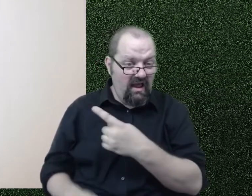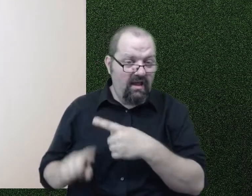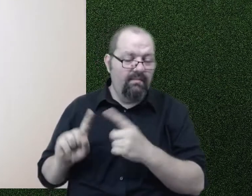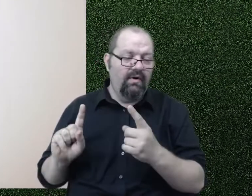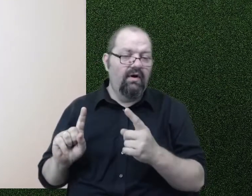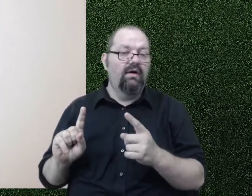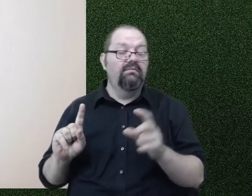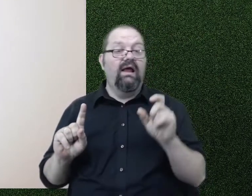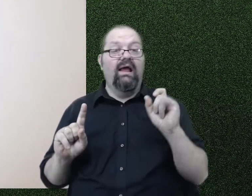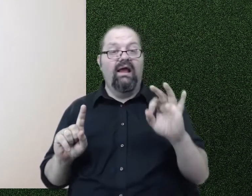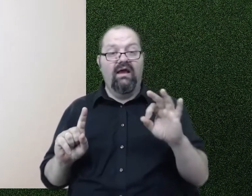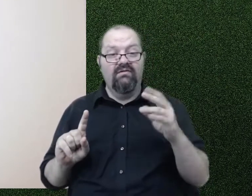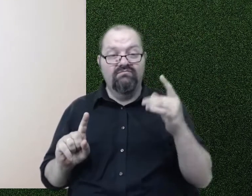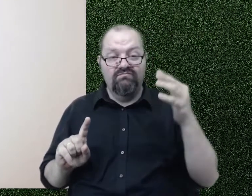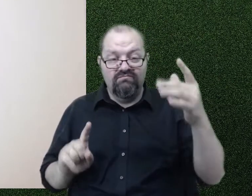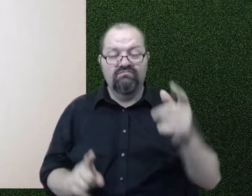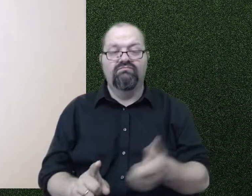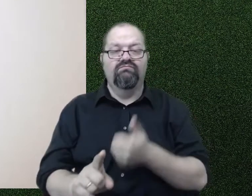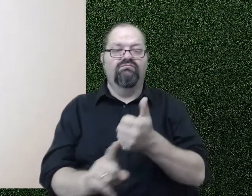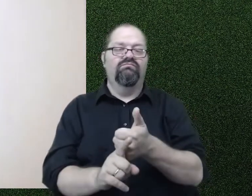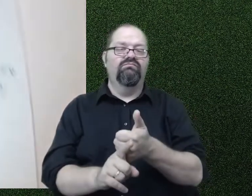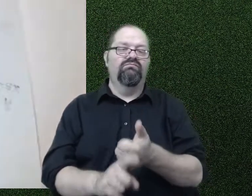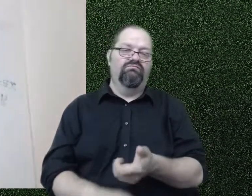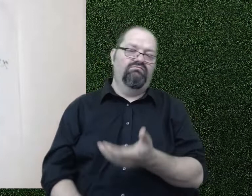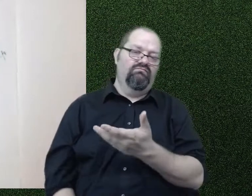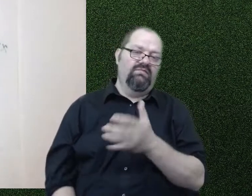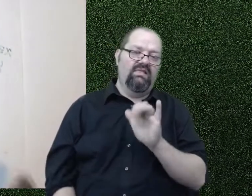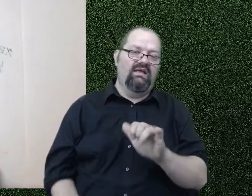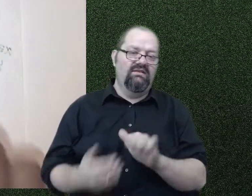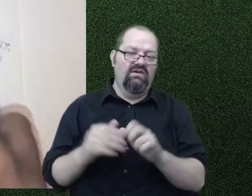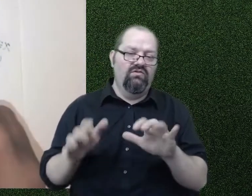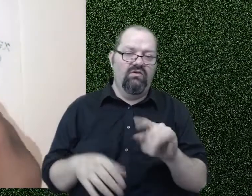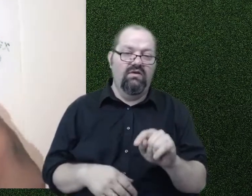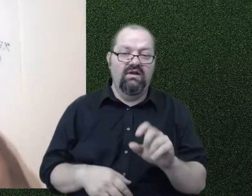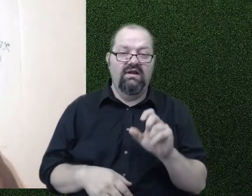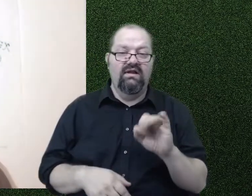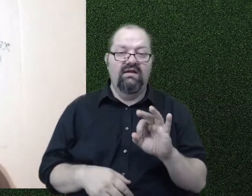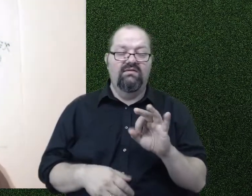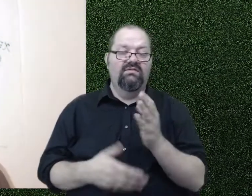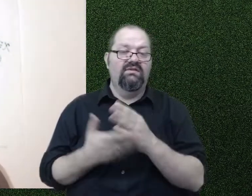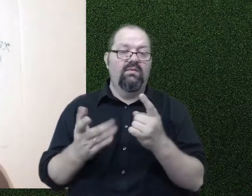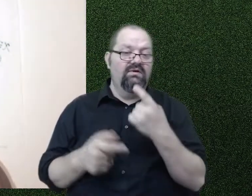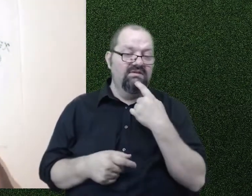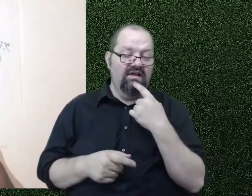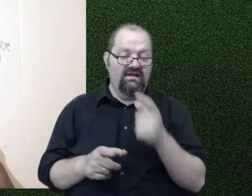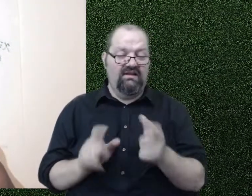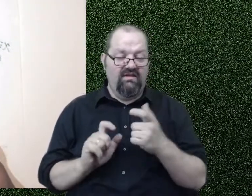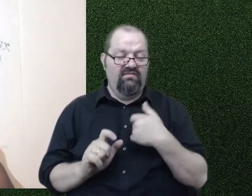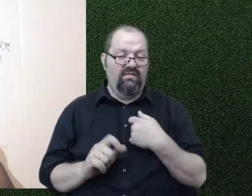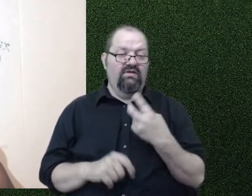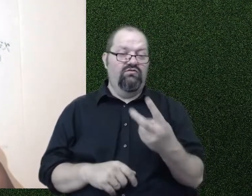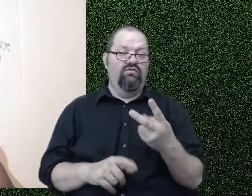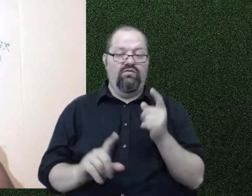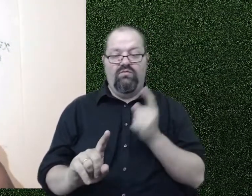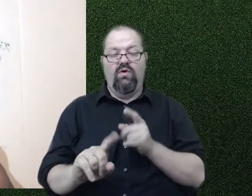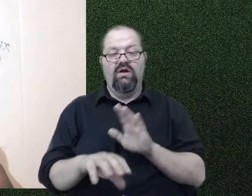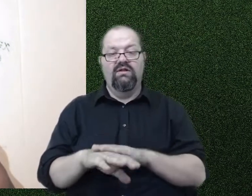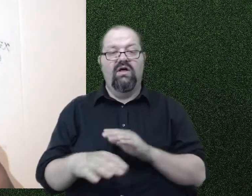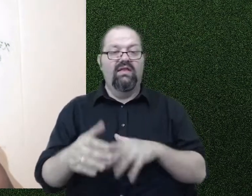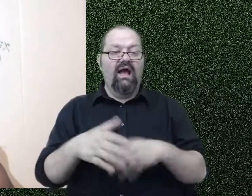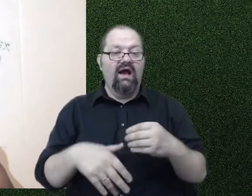if somebody were to say, give me 2 points on the outside of the sphere, and I was trying to